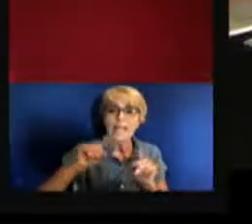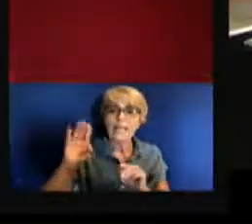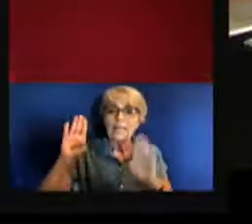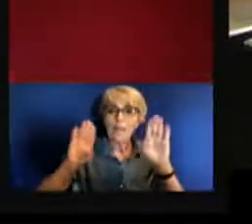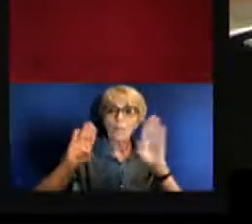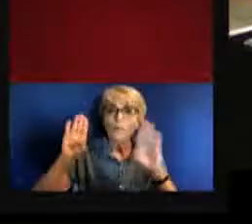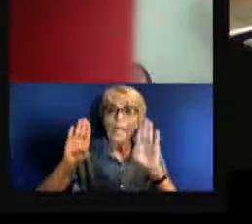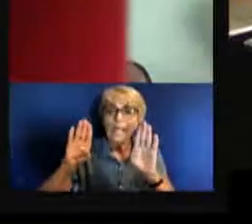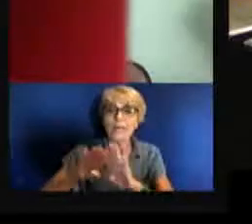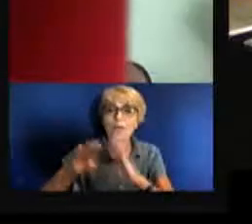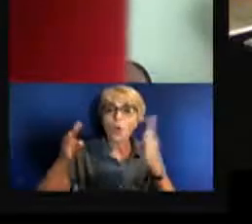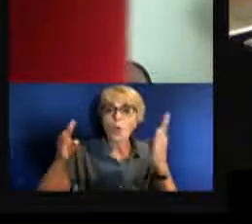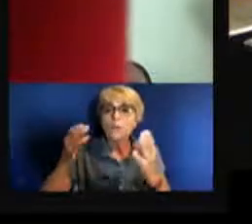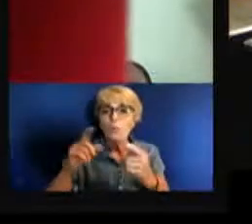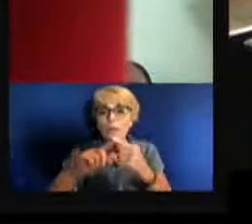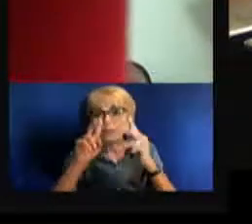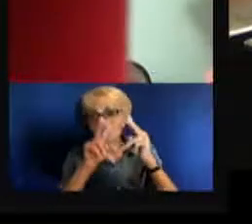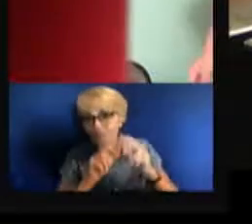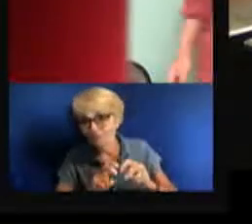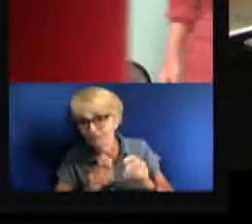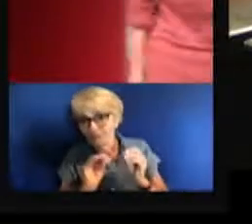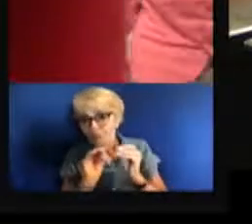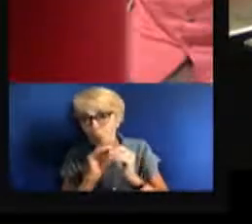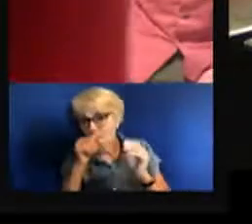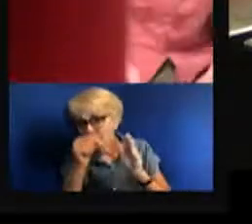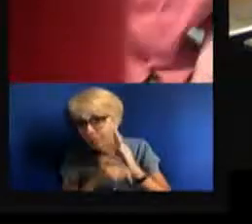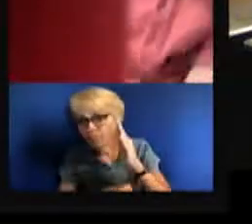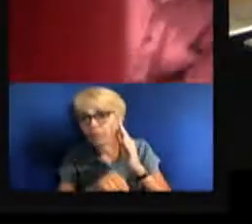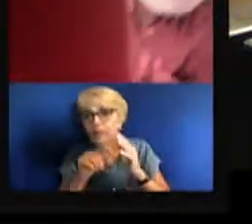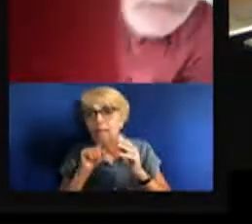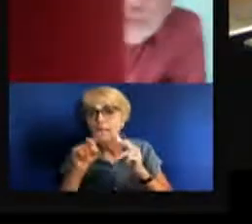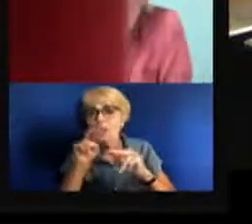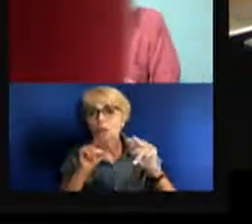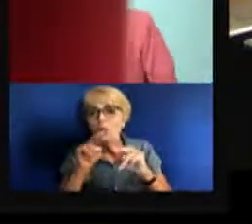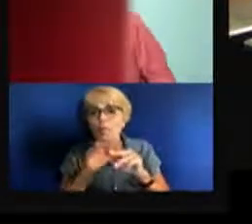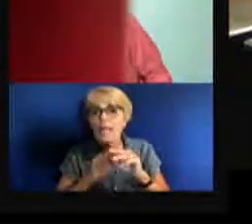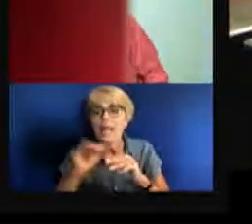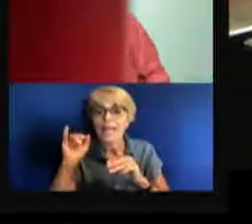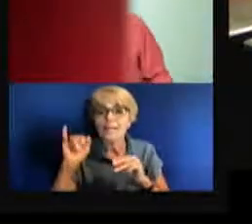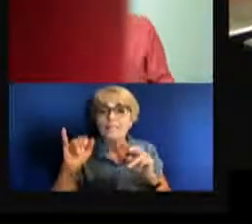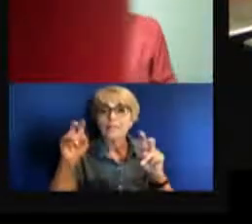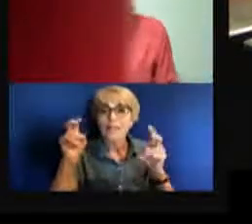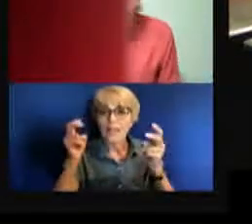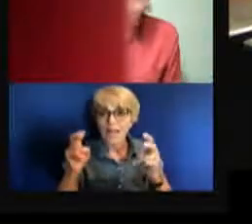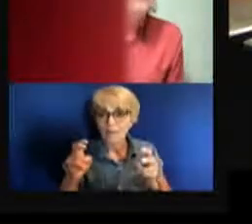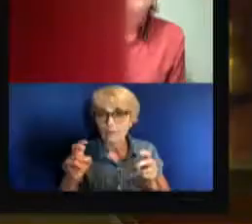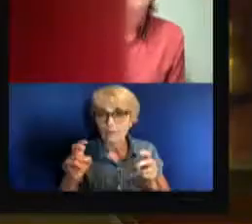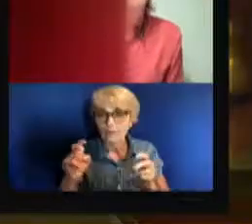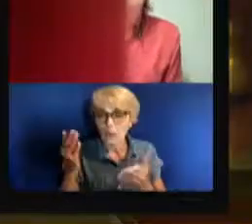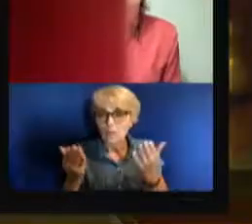want to analyze them in more detail and really look into the line items to see where they may have missed the mark.